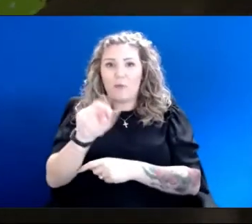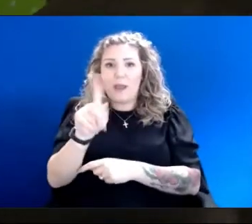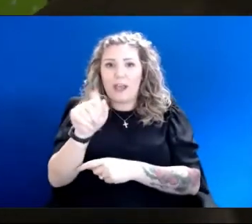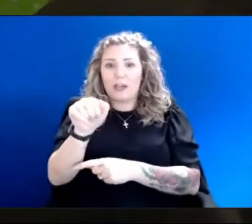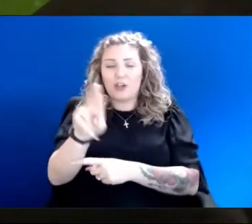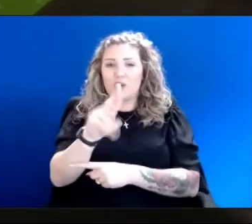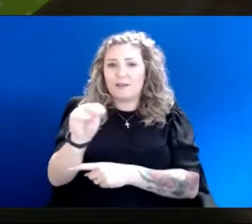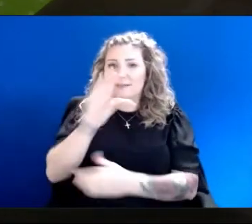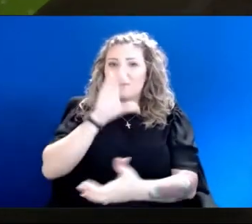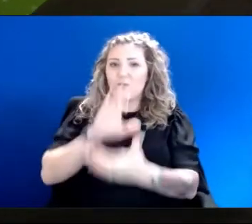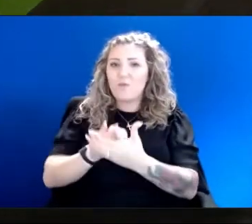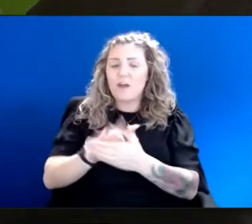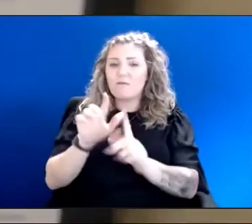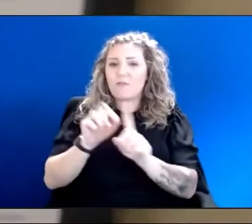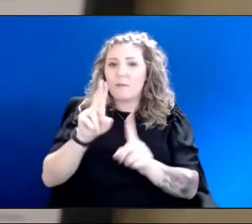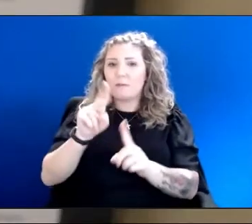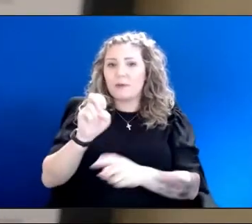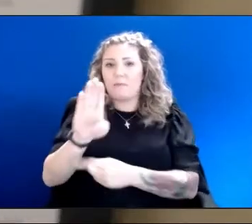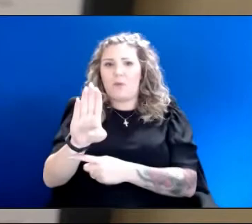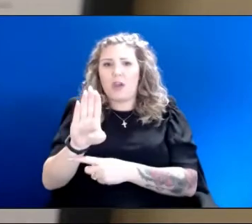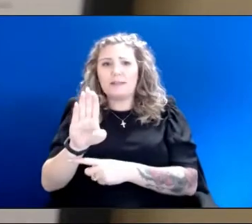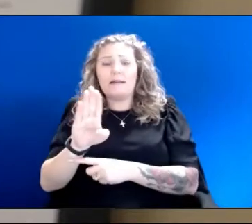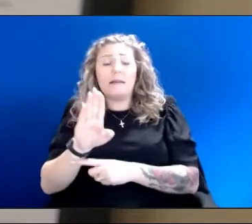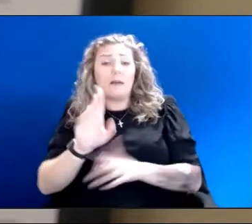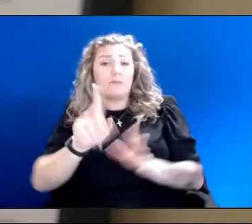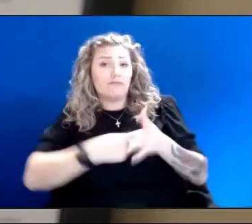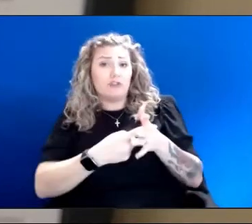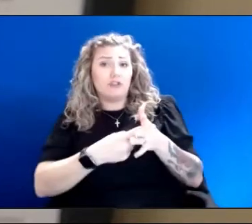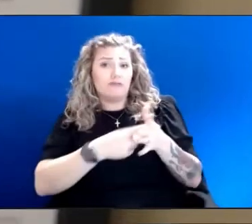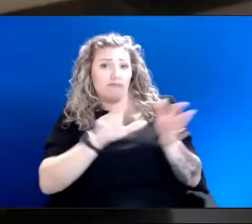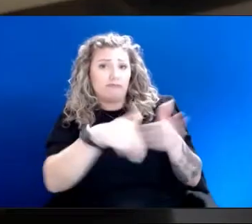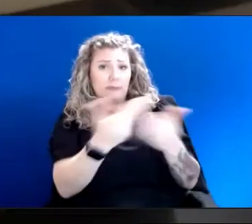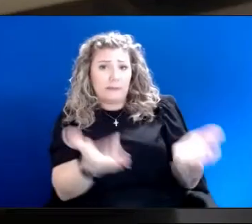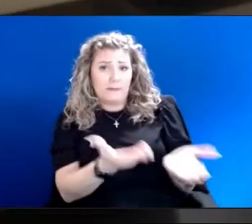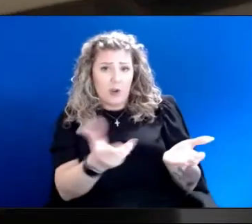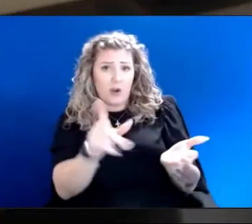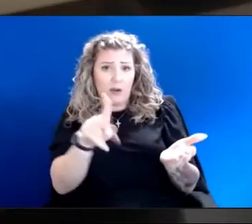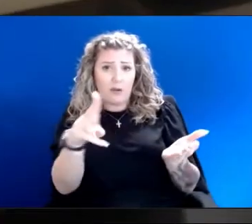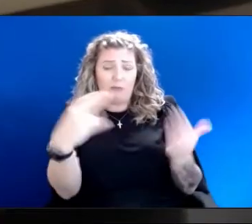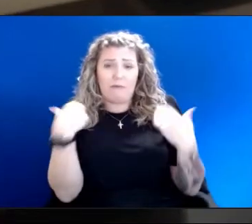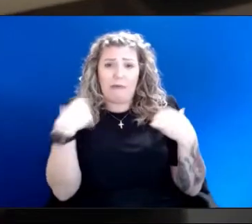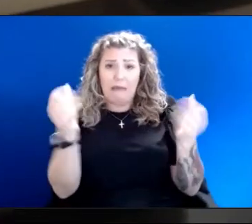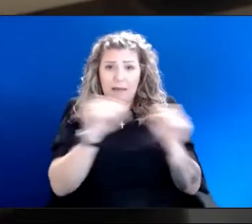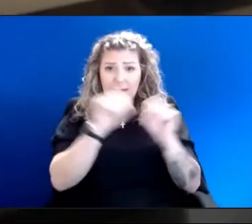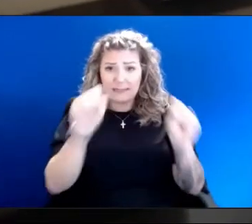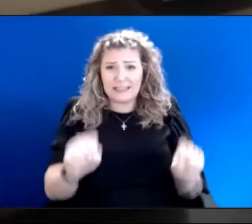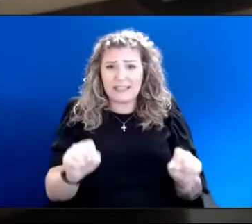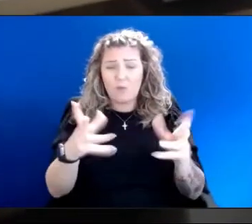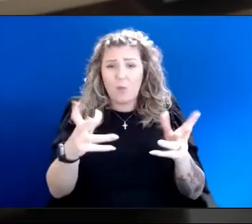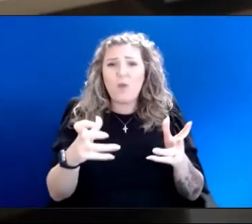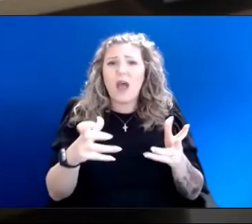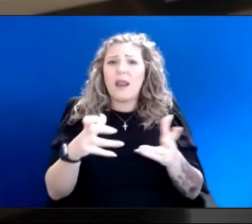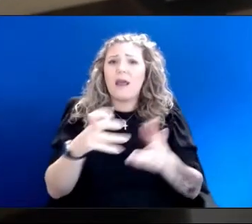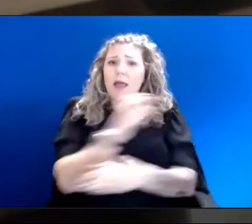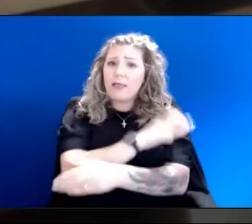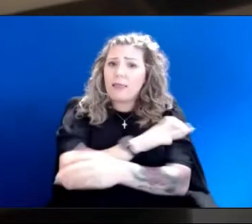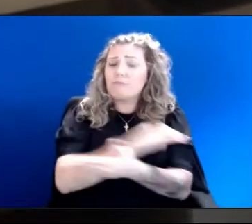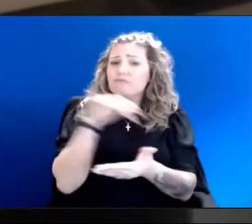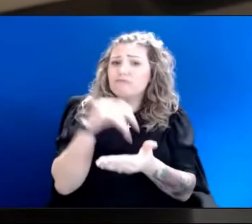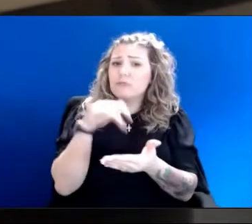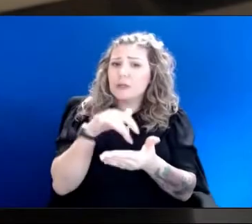initially came to the University of Kansas Health System because Jim wanted to get into a clinical trial for his heart issues. But after looking over